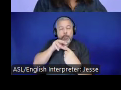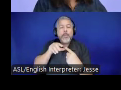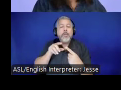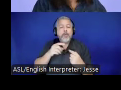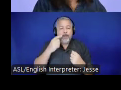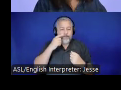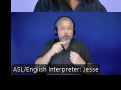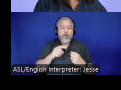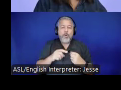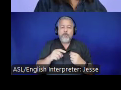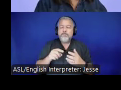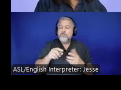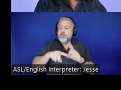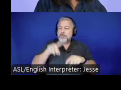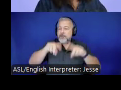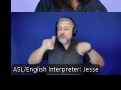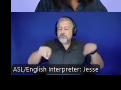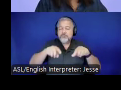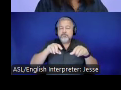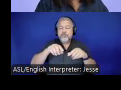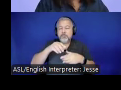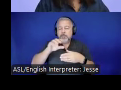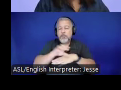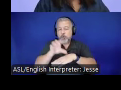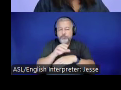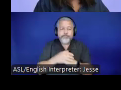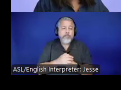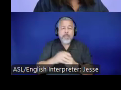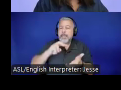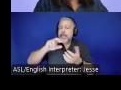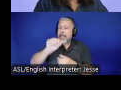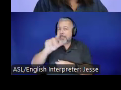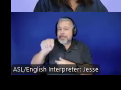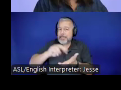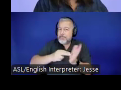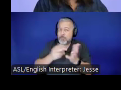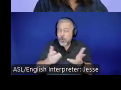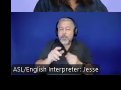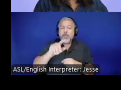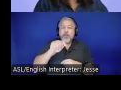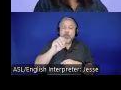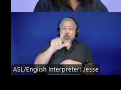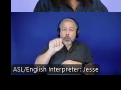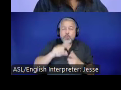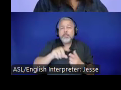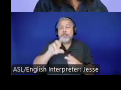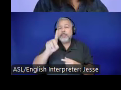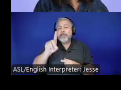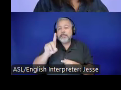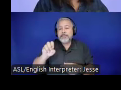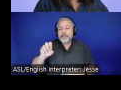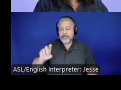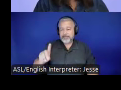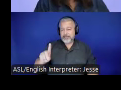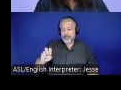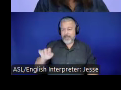So what is AT? These are tools, devices, or software that help individuals with disabilities